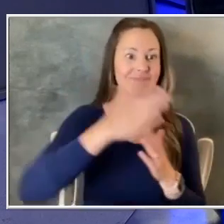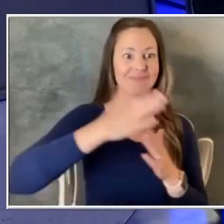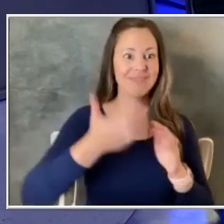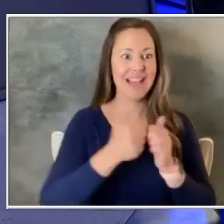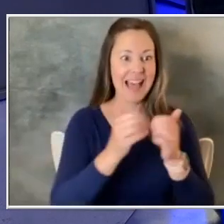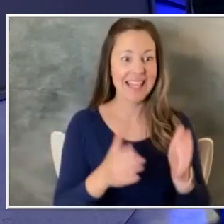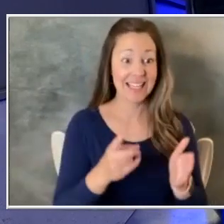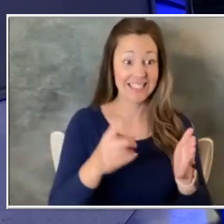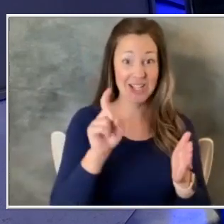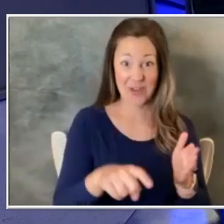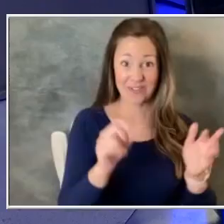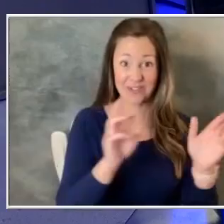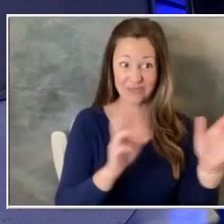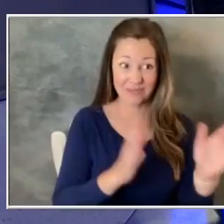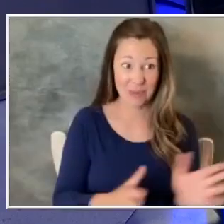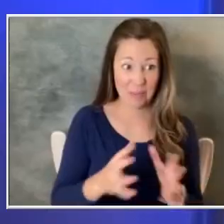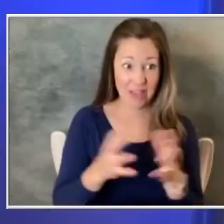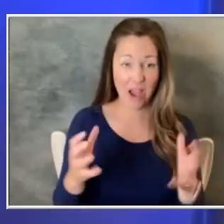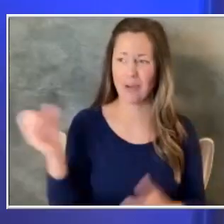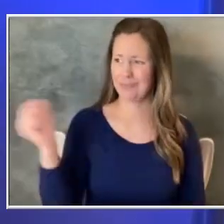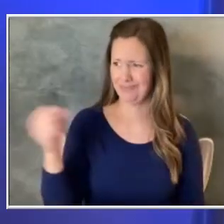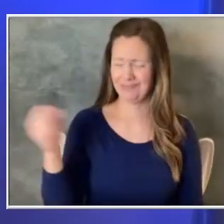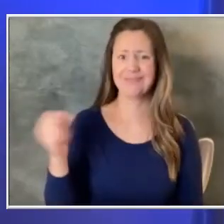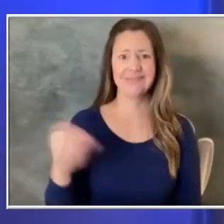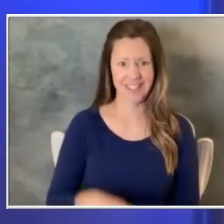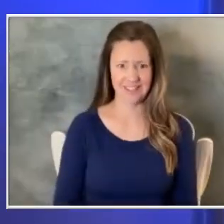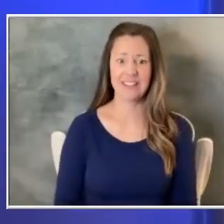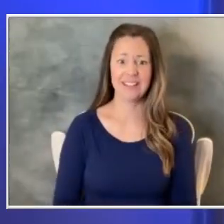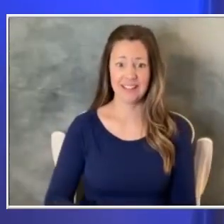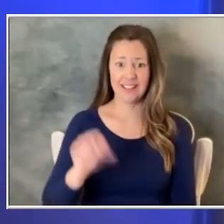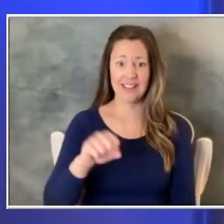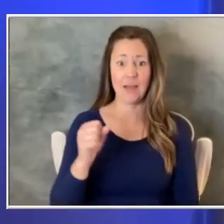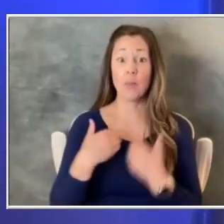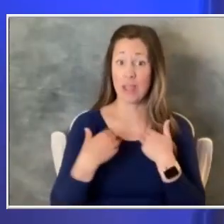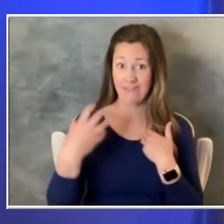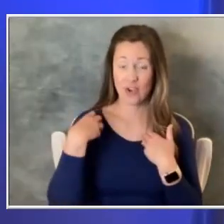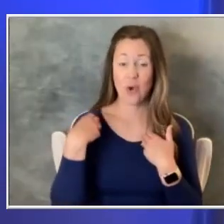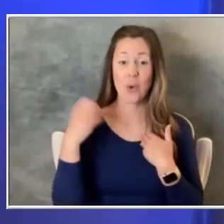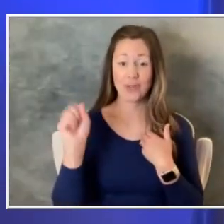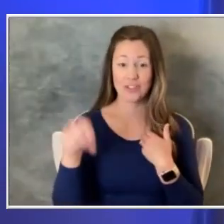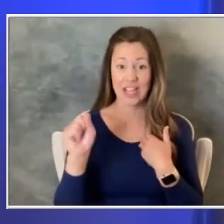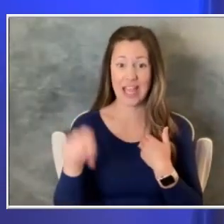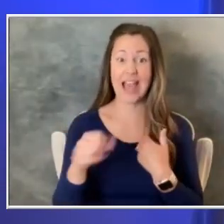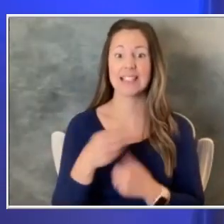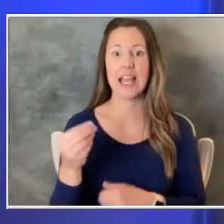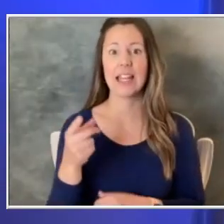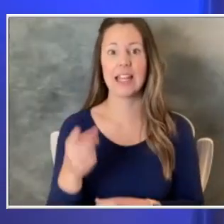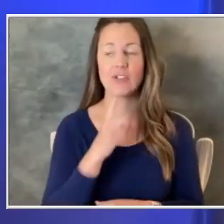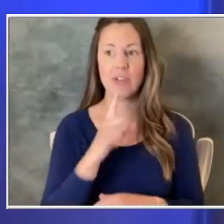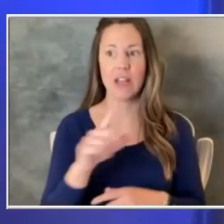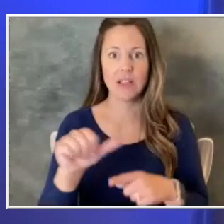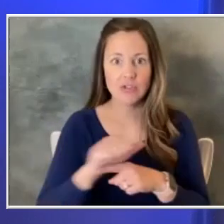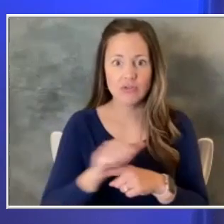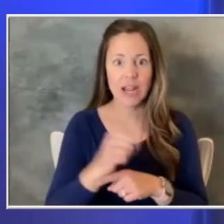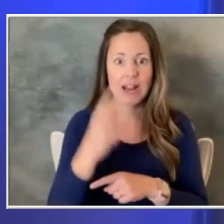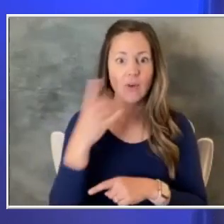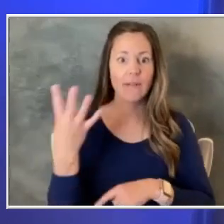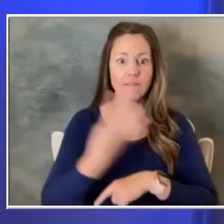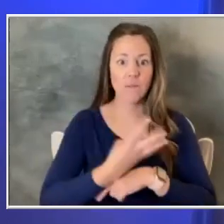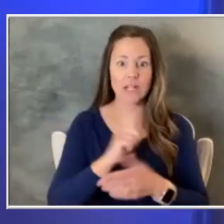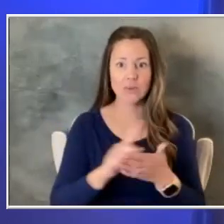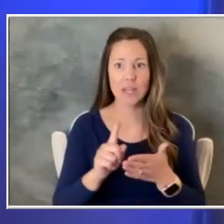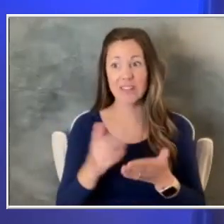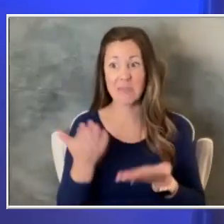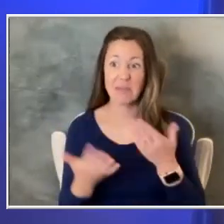have to prep a lot? Absolutely. That's the one thing we have. We have a coach, and he's putting in, the training for 4 days a week, 5 days a